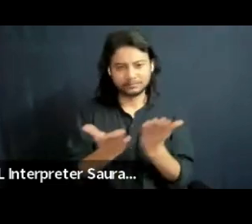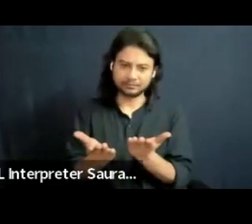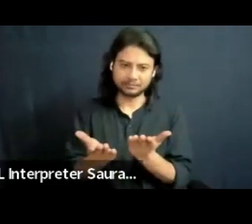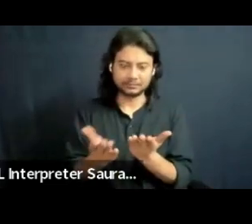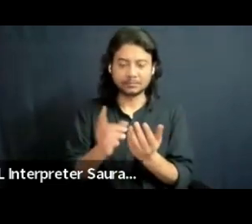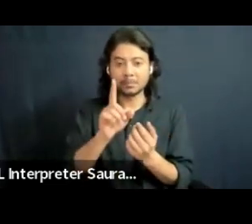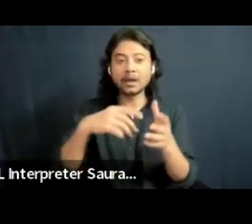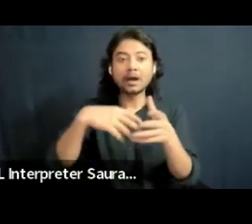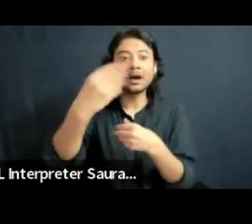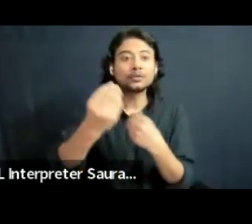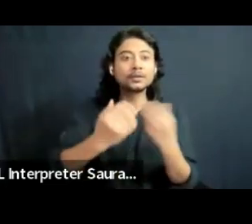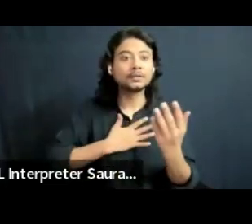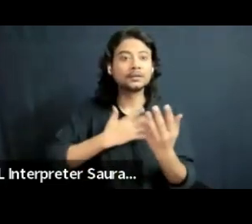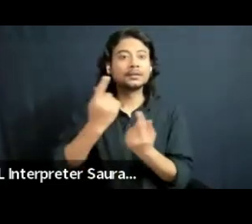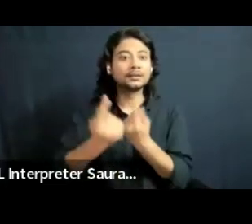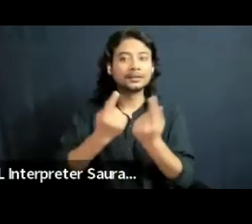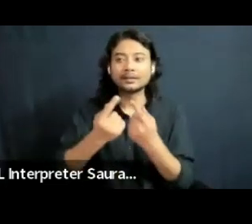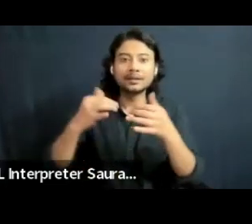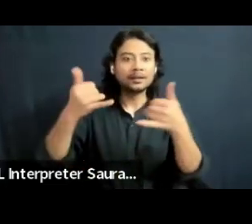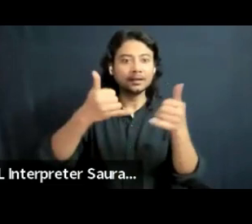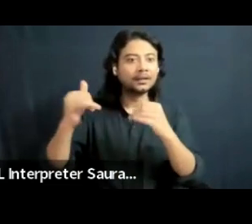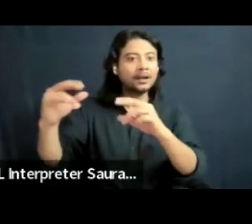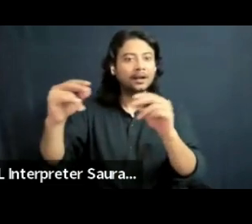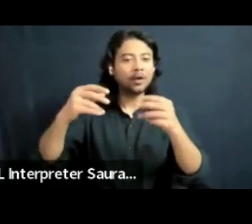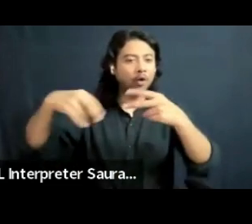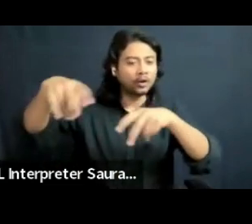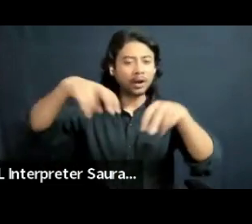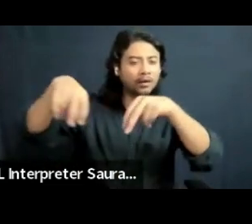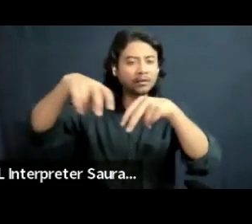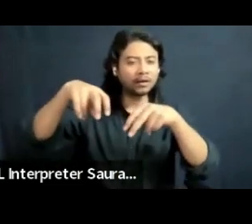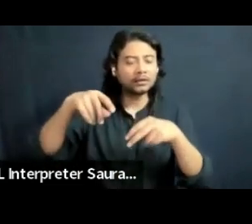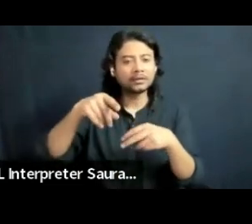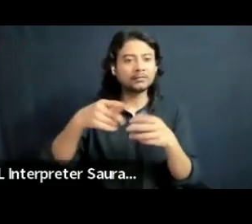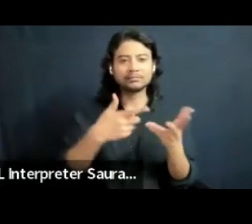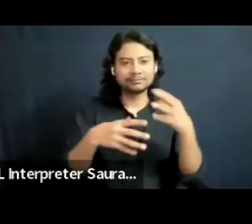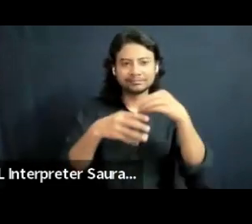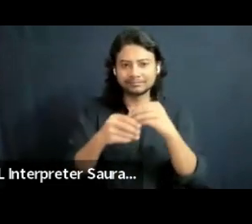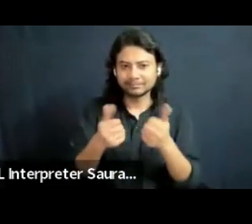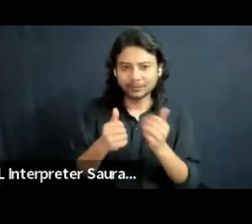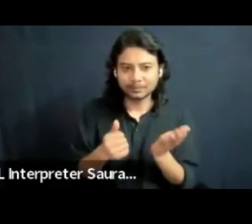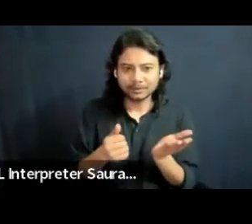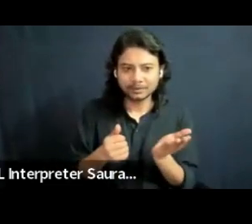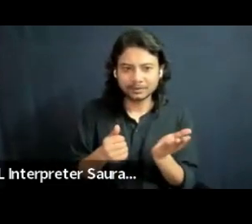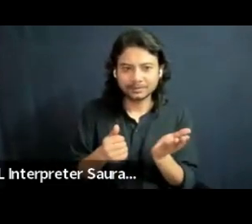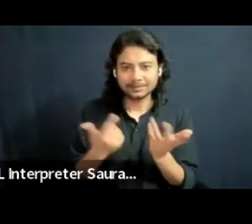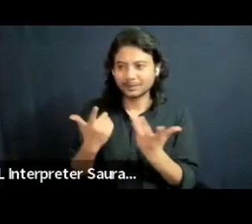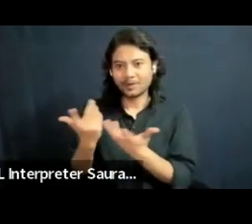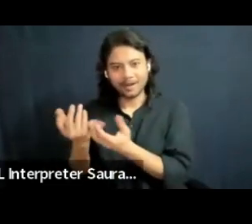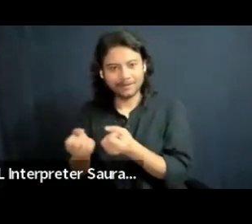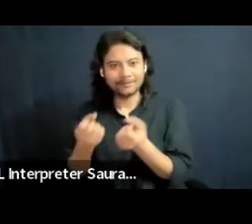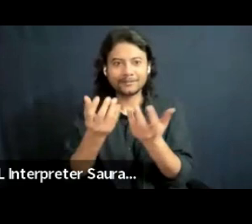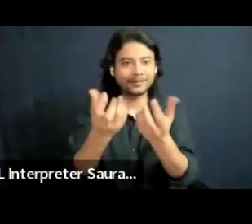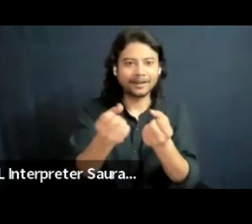You have to change the game. Change it so that she can participate. That is inclusion. Look at